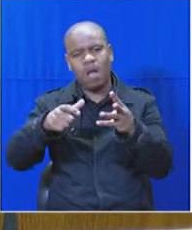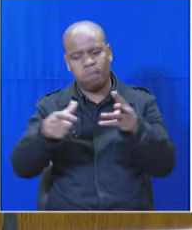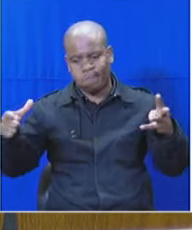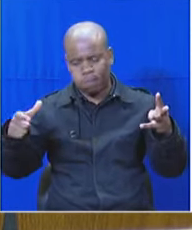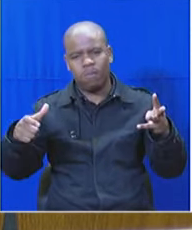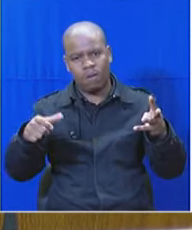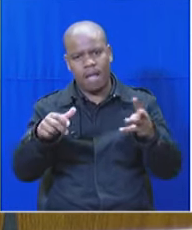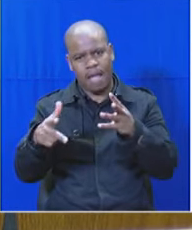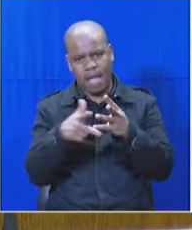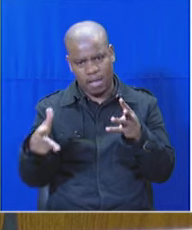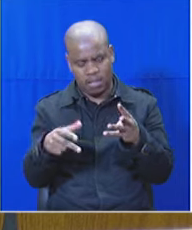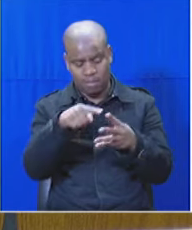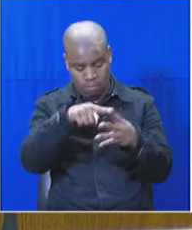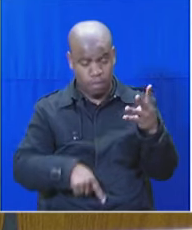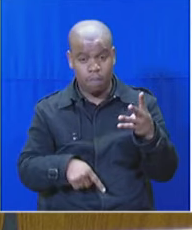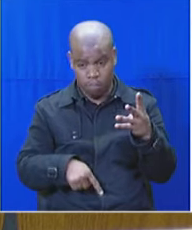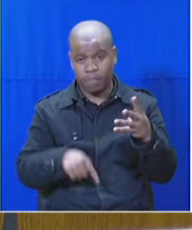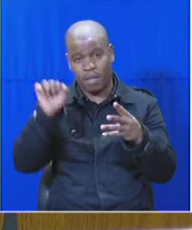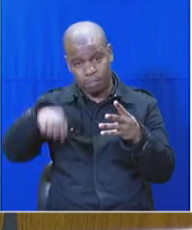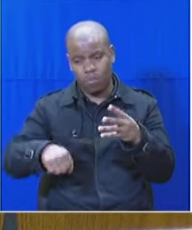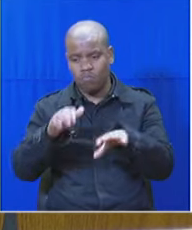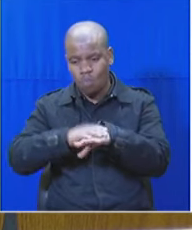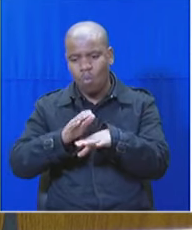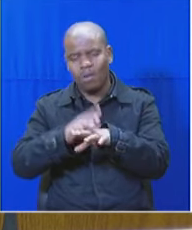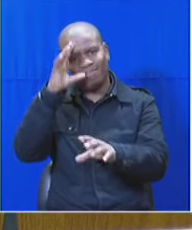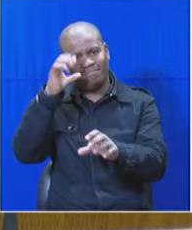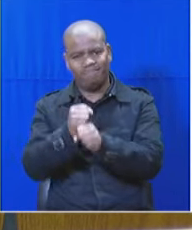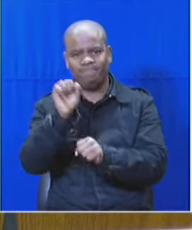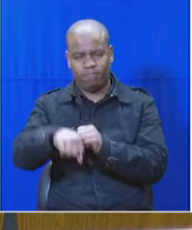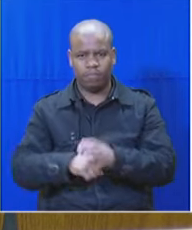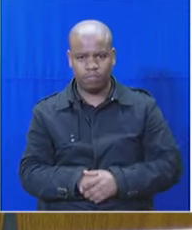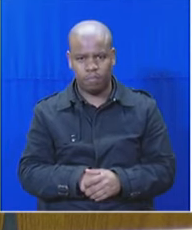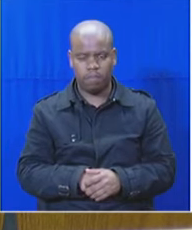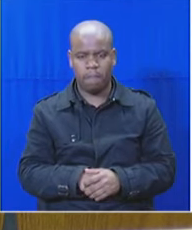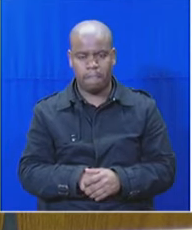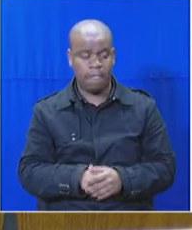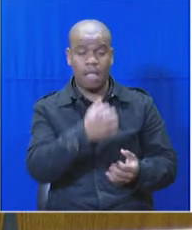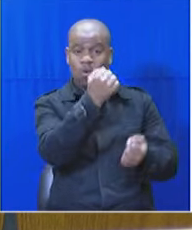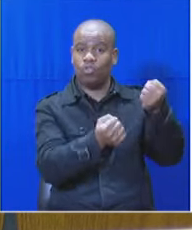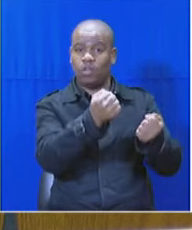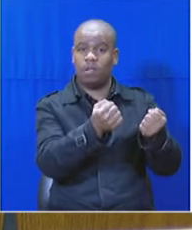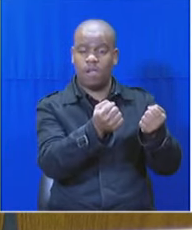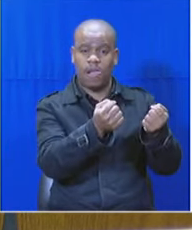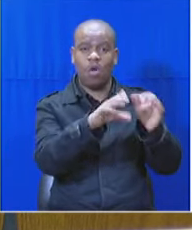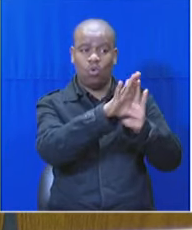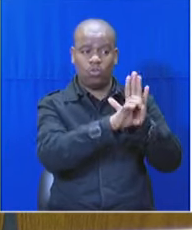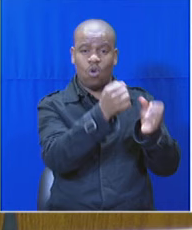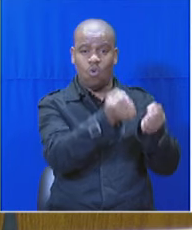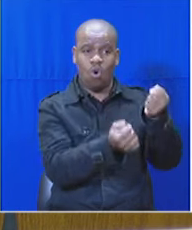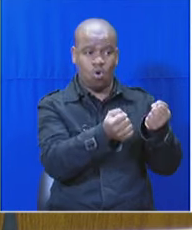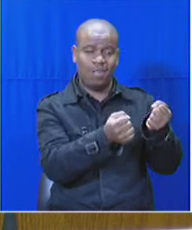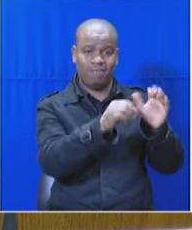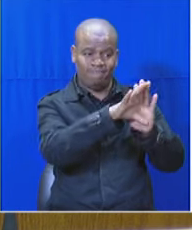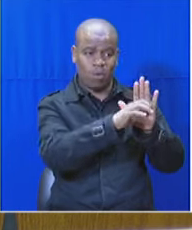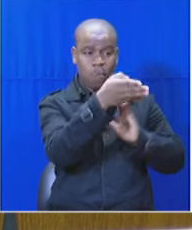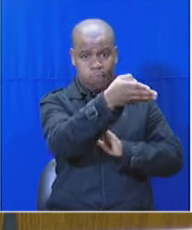Honorable Chair, we must, however, mention that there is a case before the Constitutional Court brought by the Land Access Movement